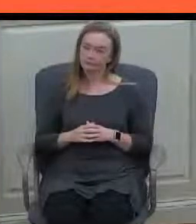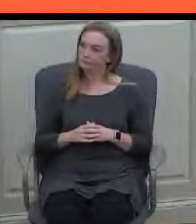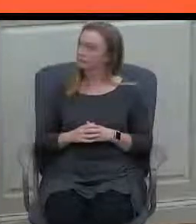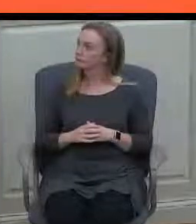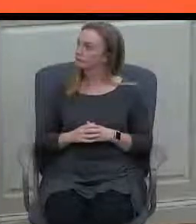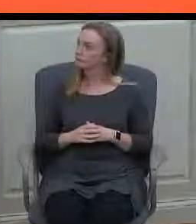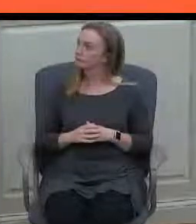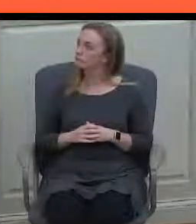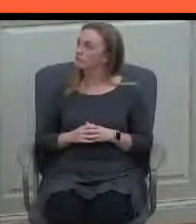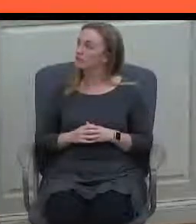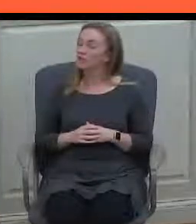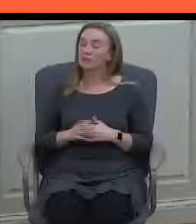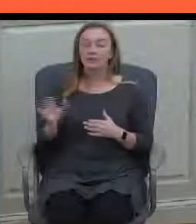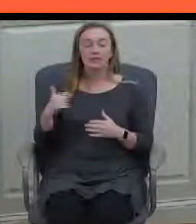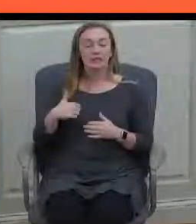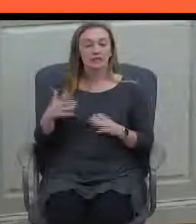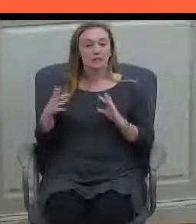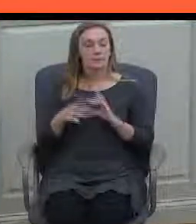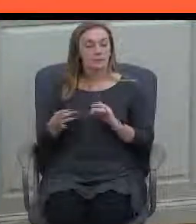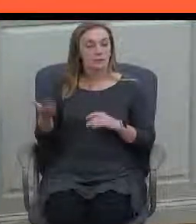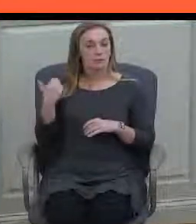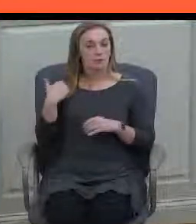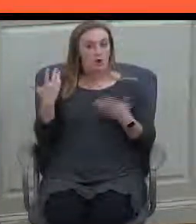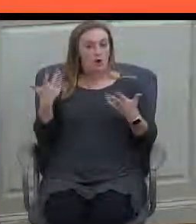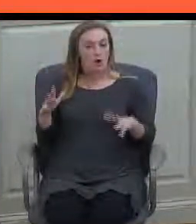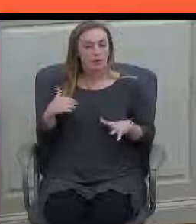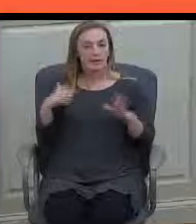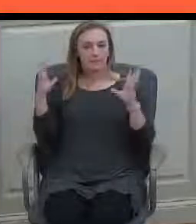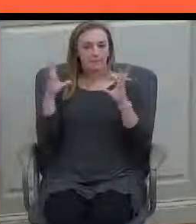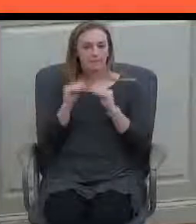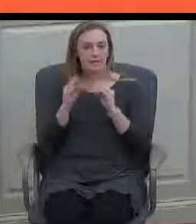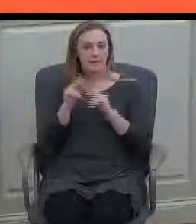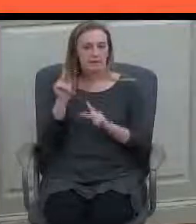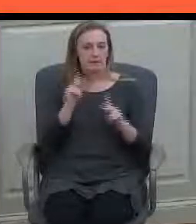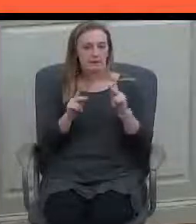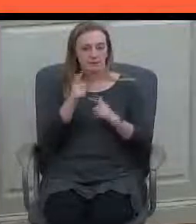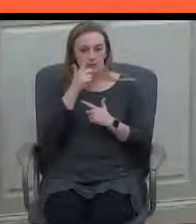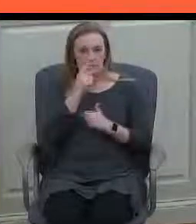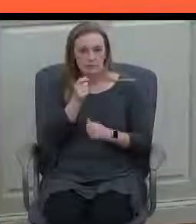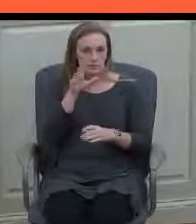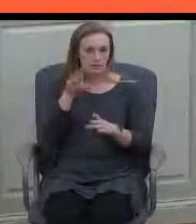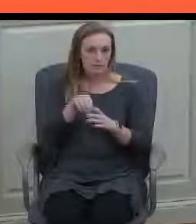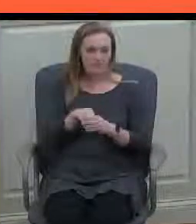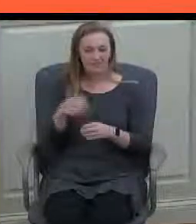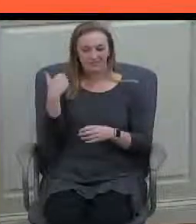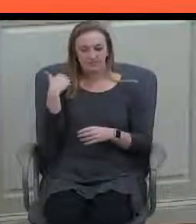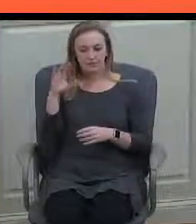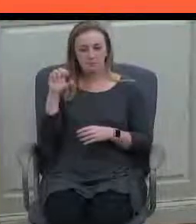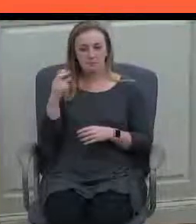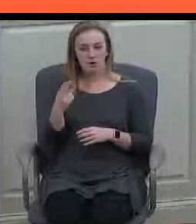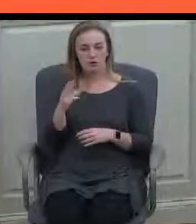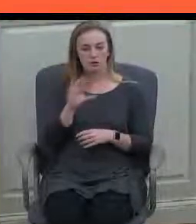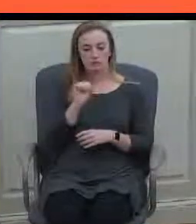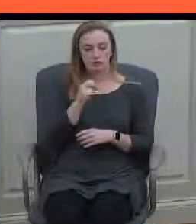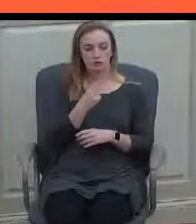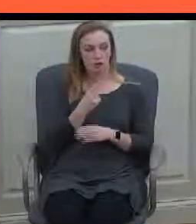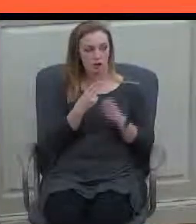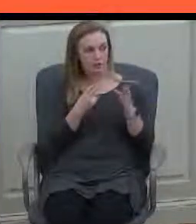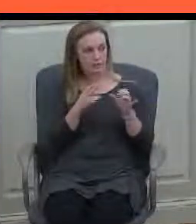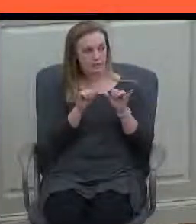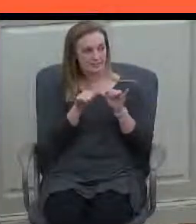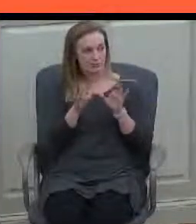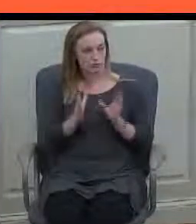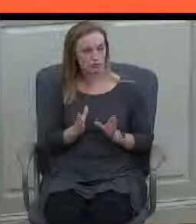So as I mentioned before, we had a stakeholder meeting back in March where Josh was able